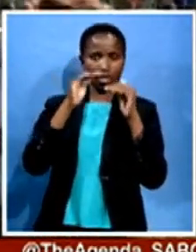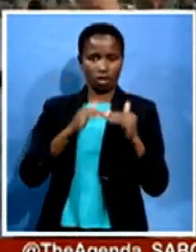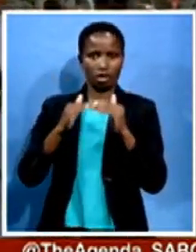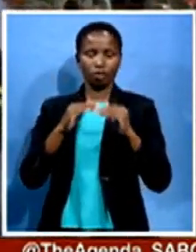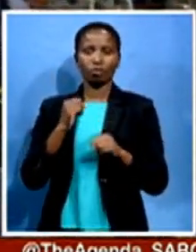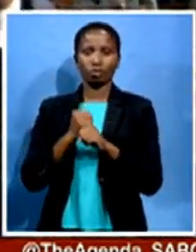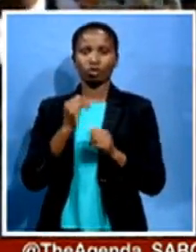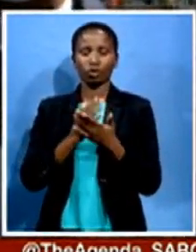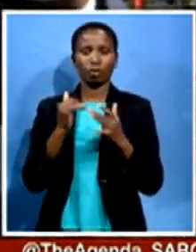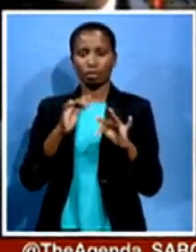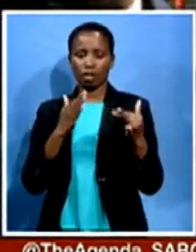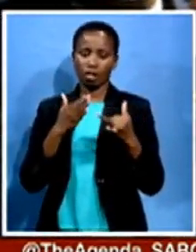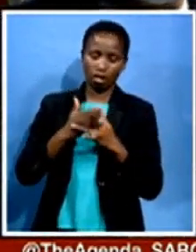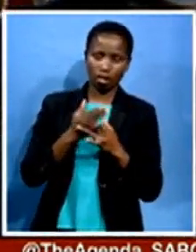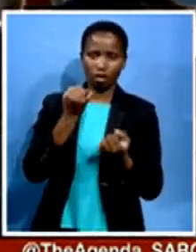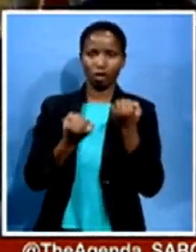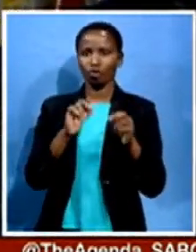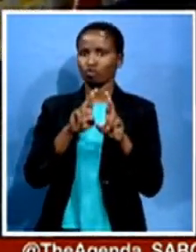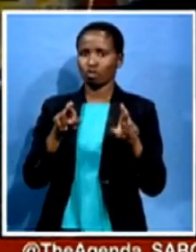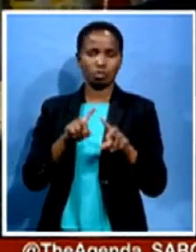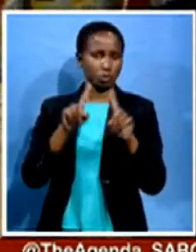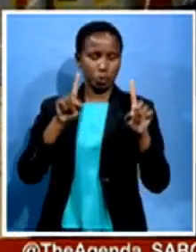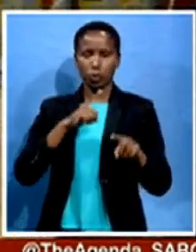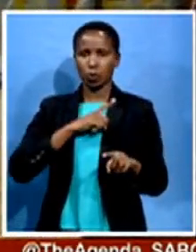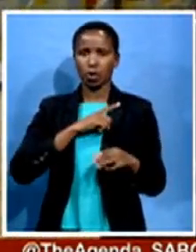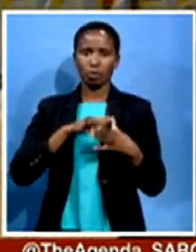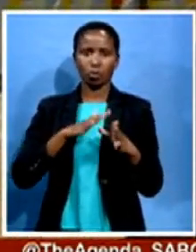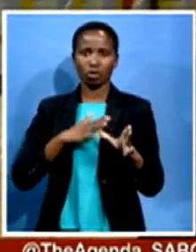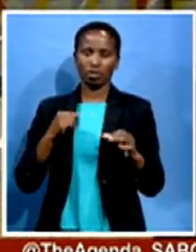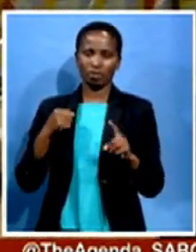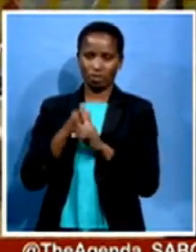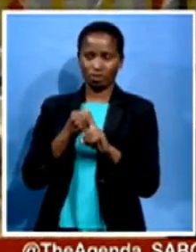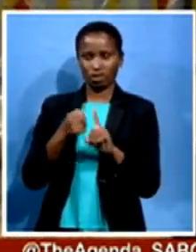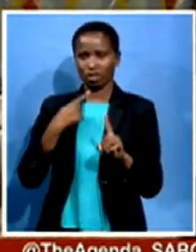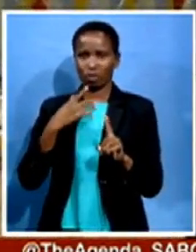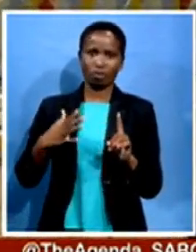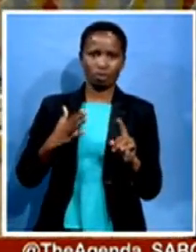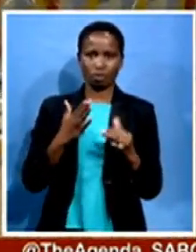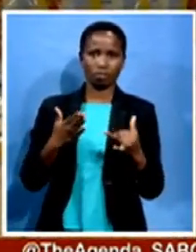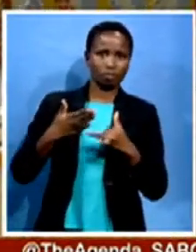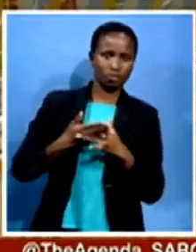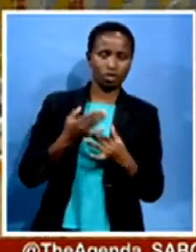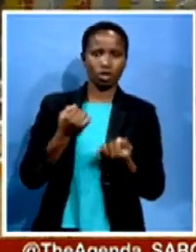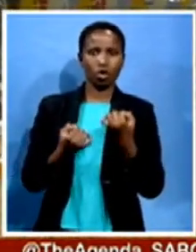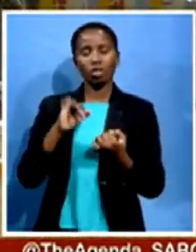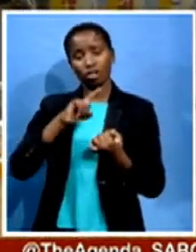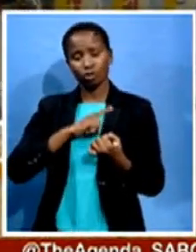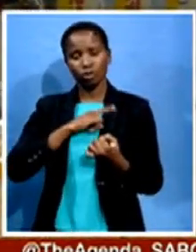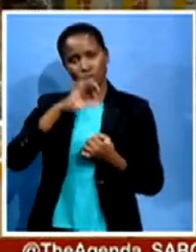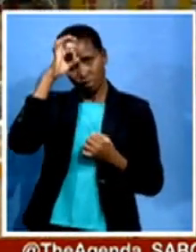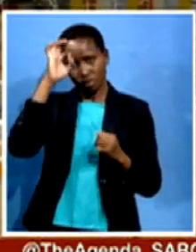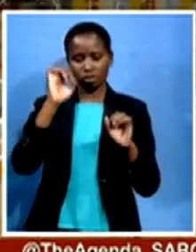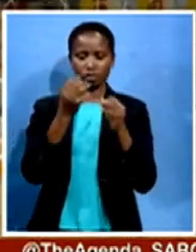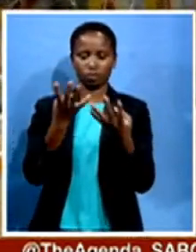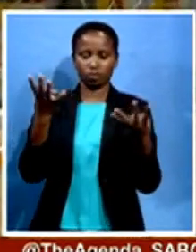because they want to get to the courthouse. And this is why the police have to close this street. But also, it's not only this number of people on